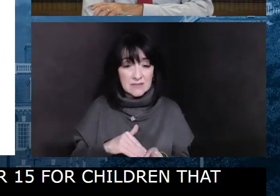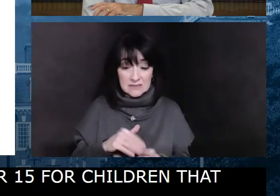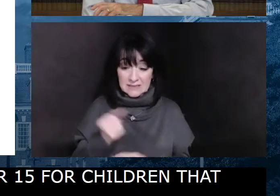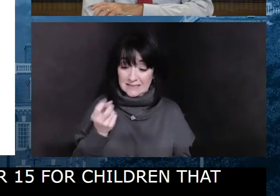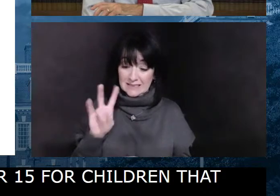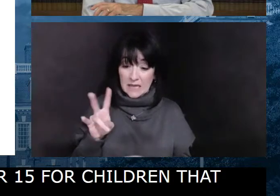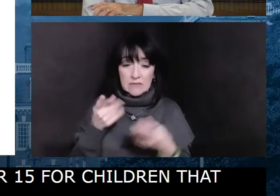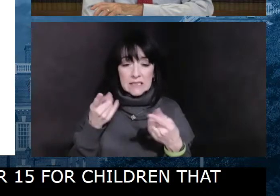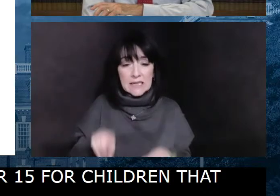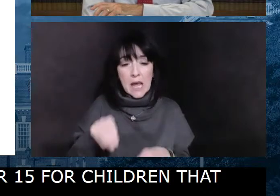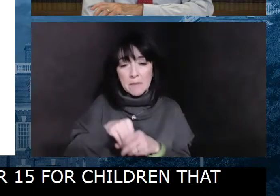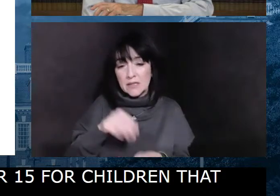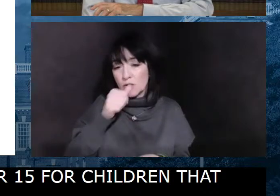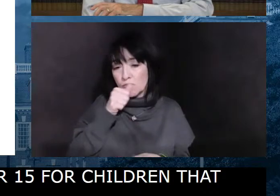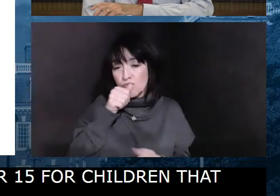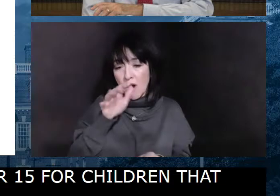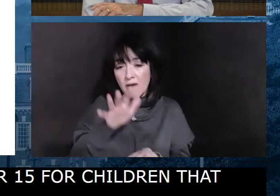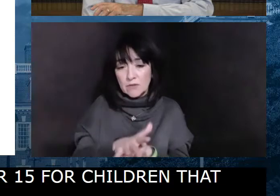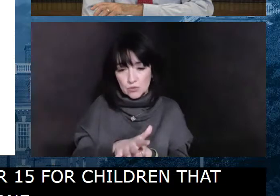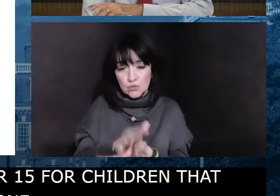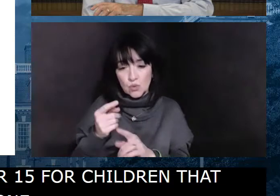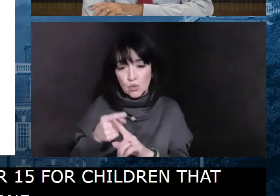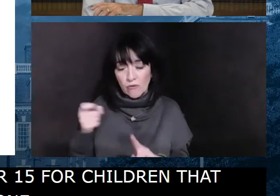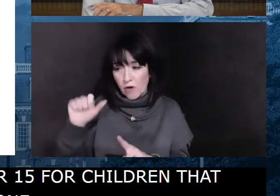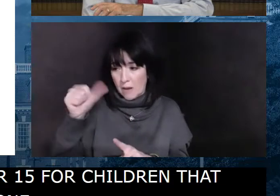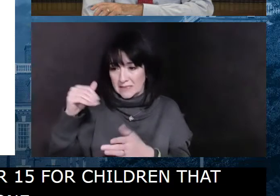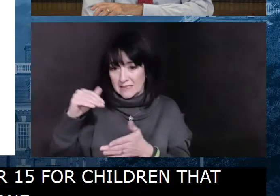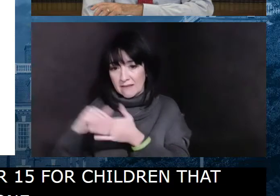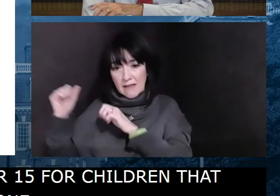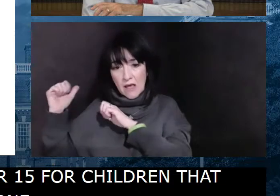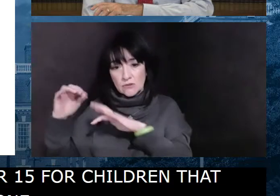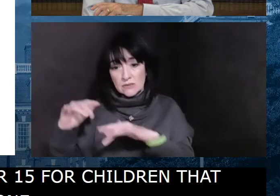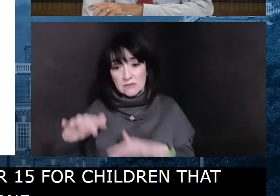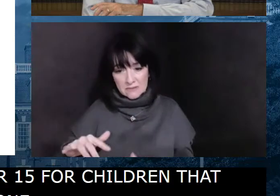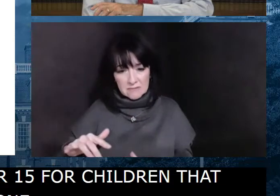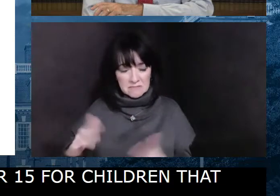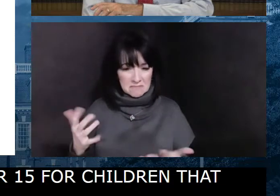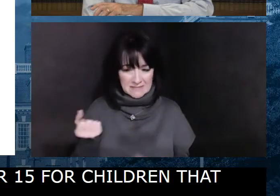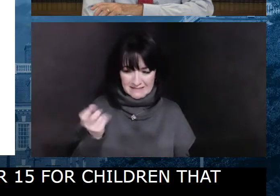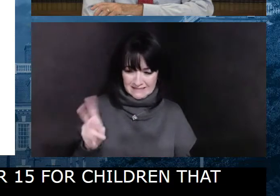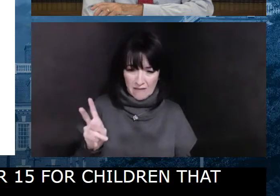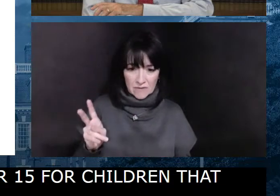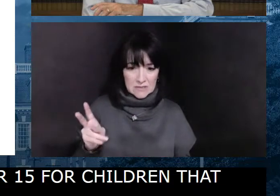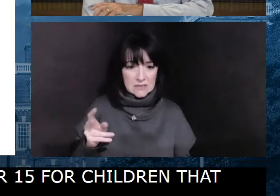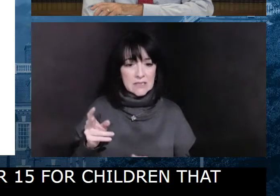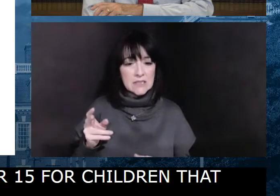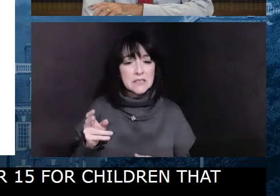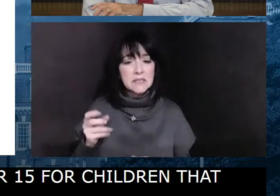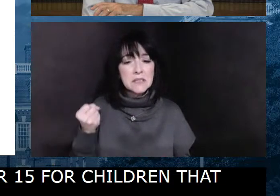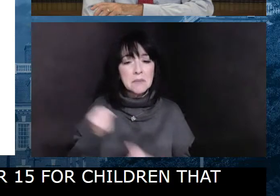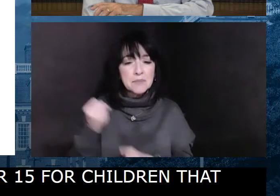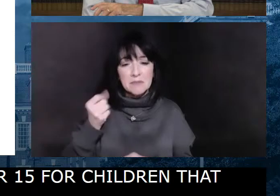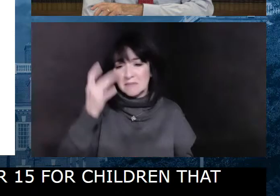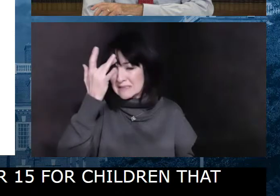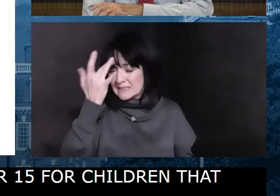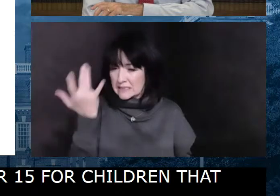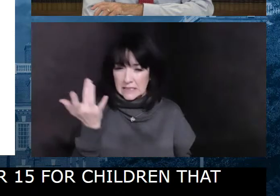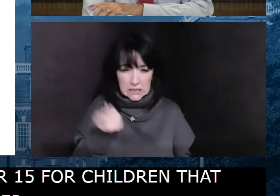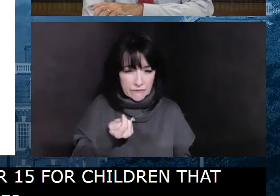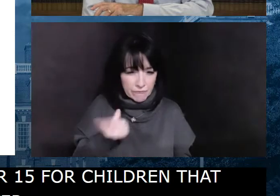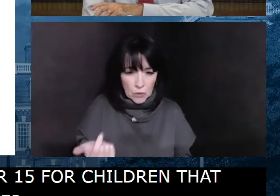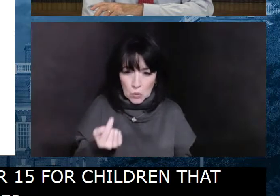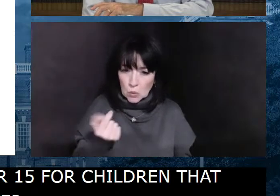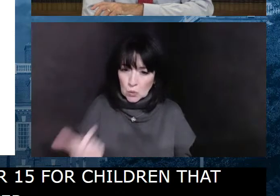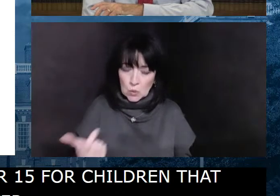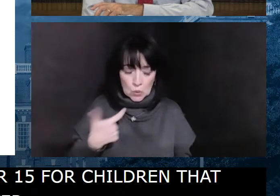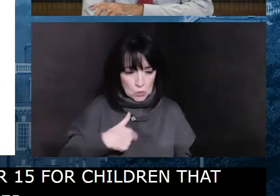17 for those who are in person, 10,000 private school. And so we'll continue to work on that. I want to thank all